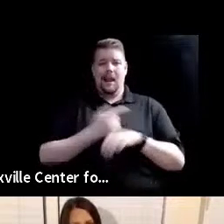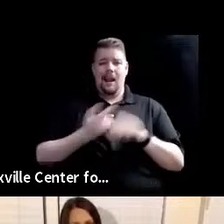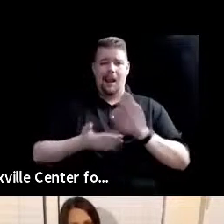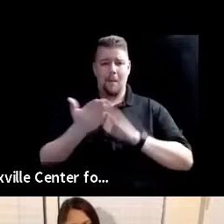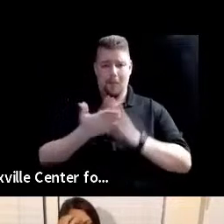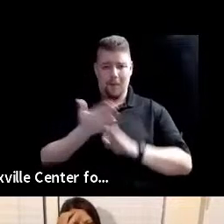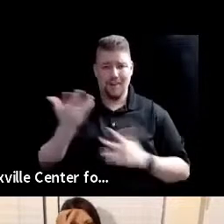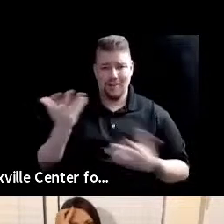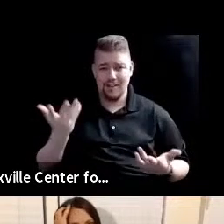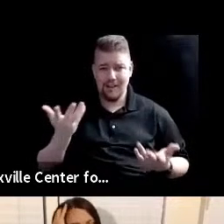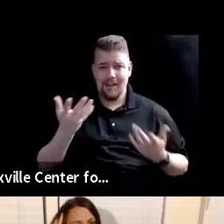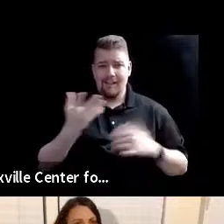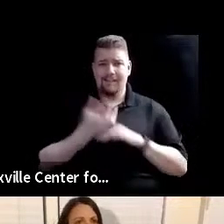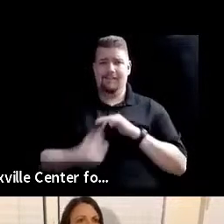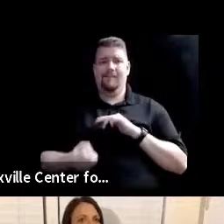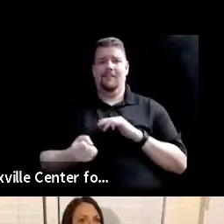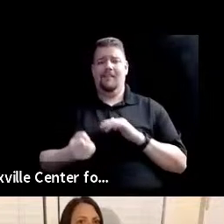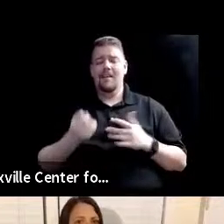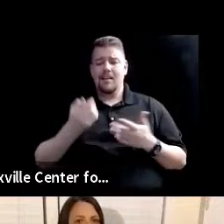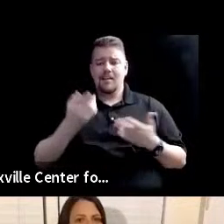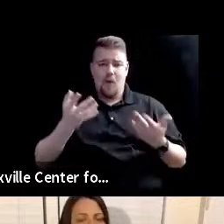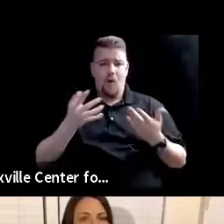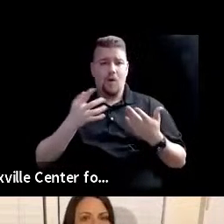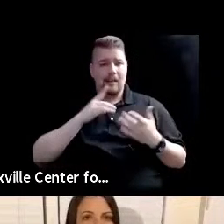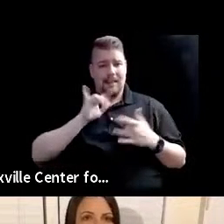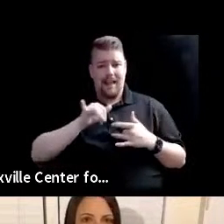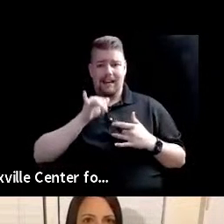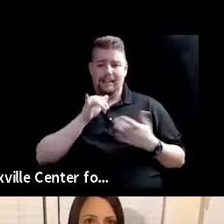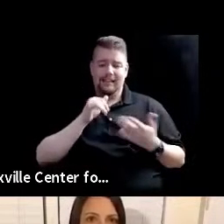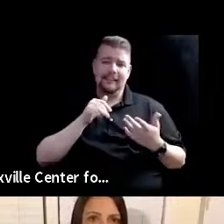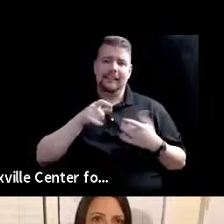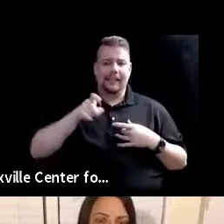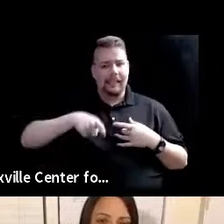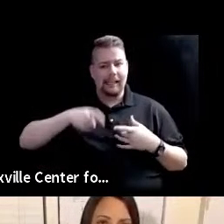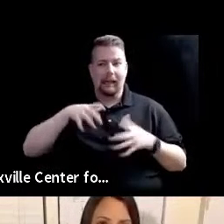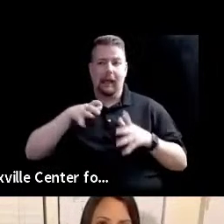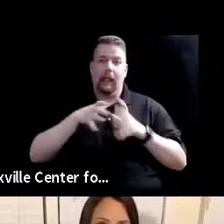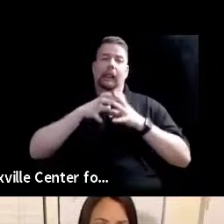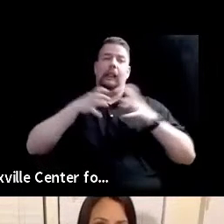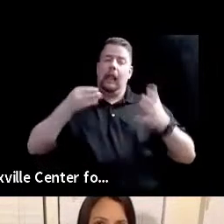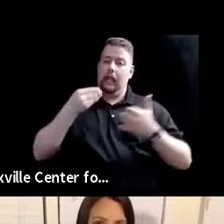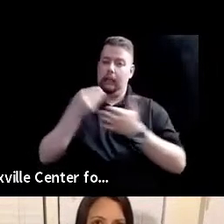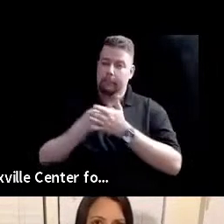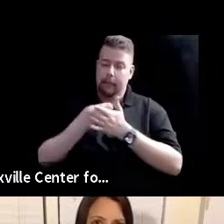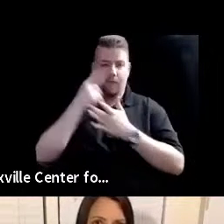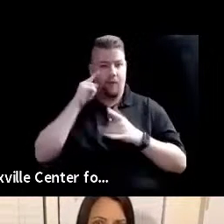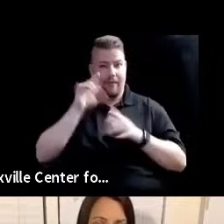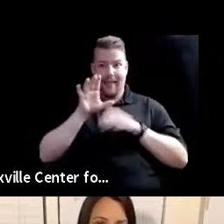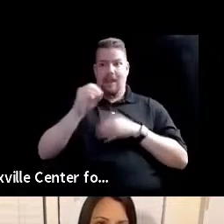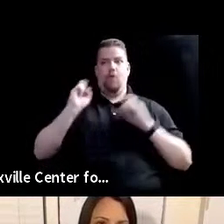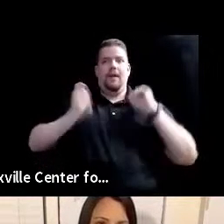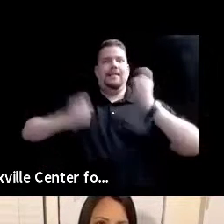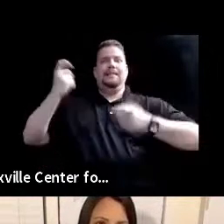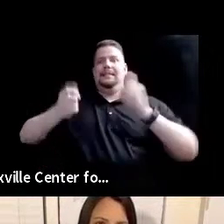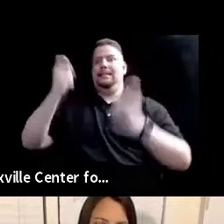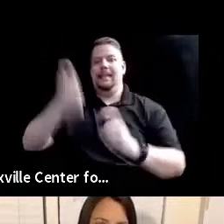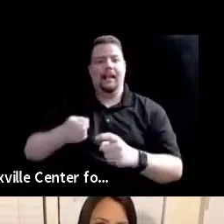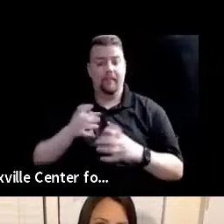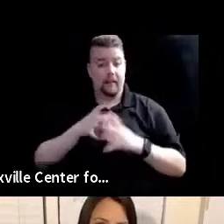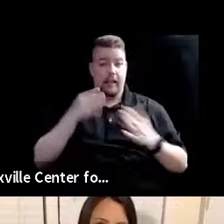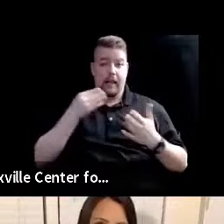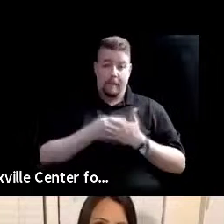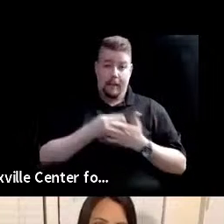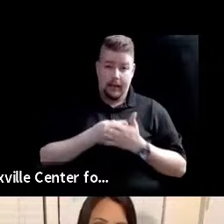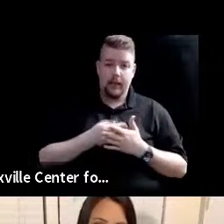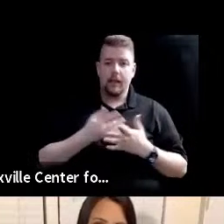be potentially a very significant amount of money for the county to do. We can certainly look into if